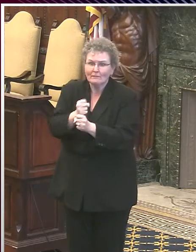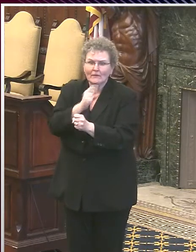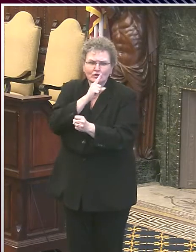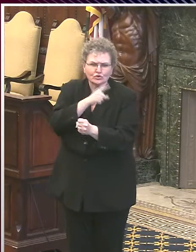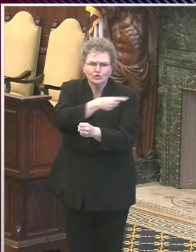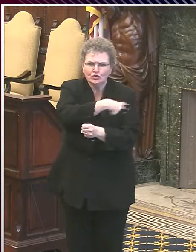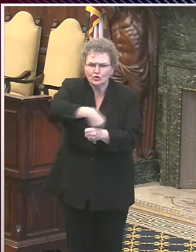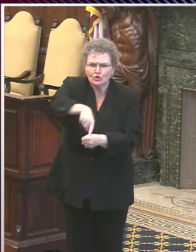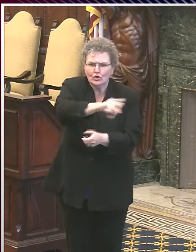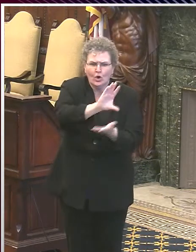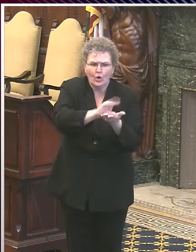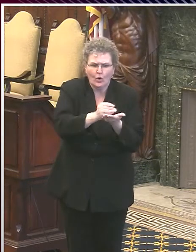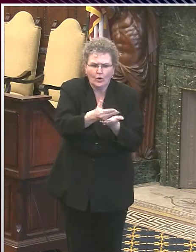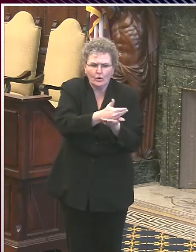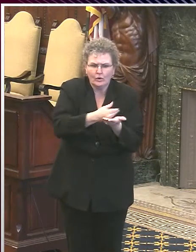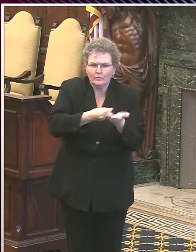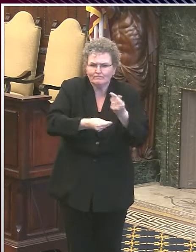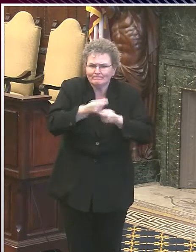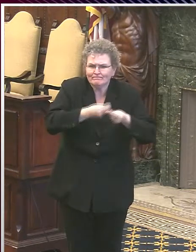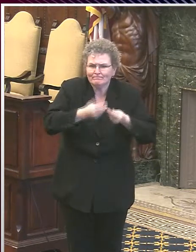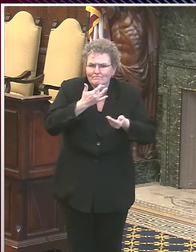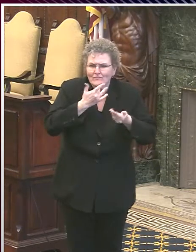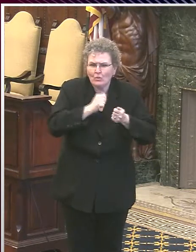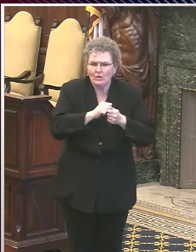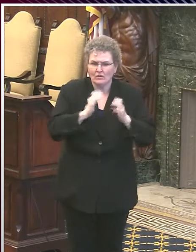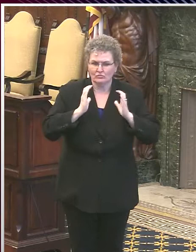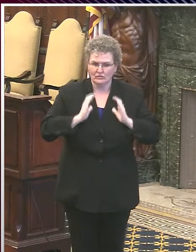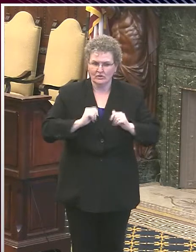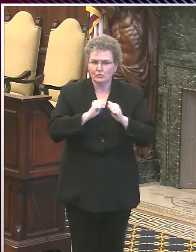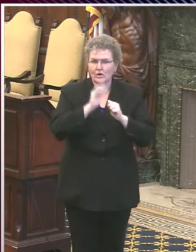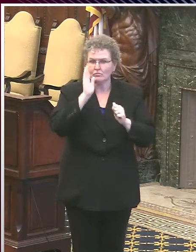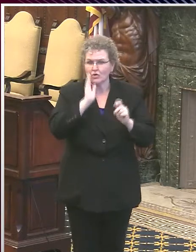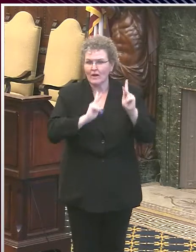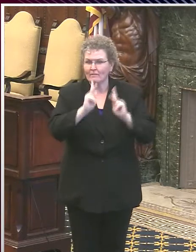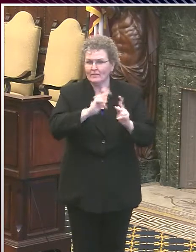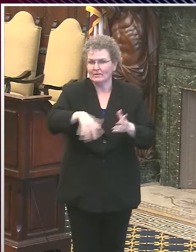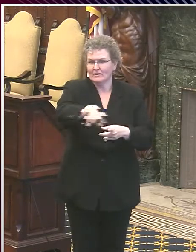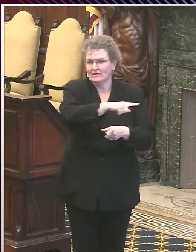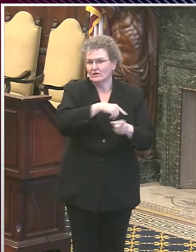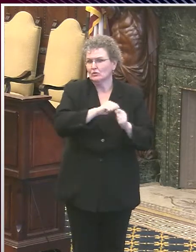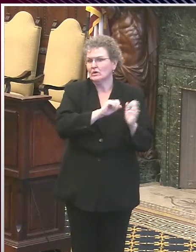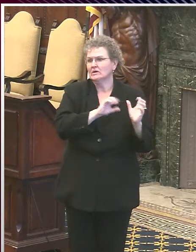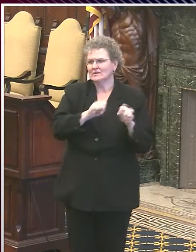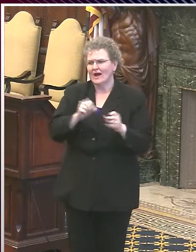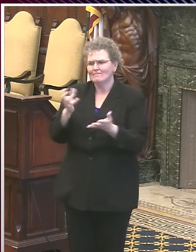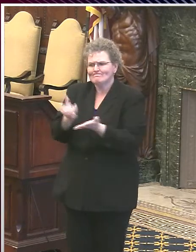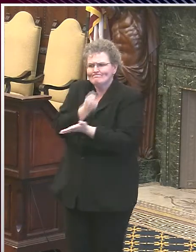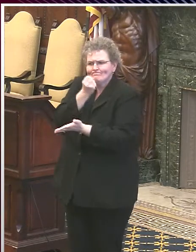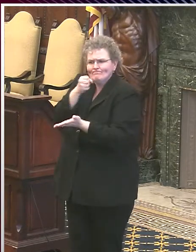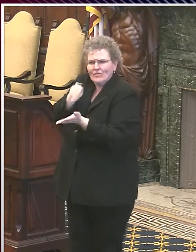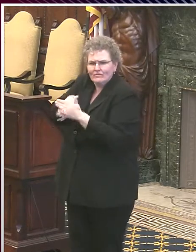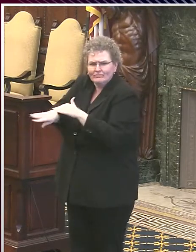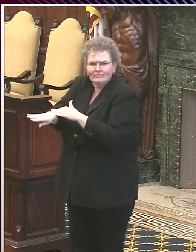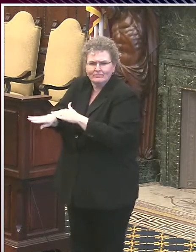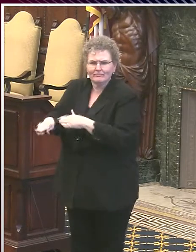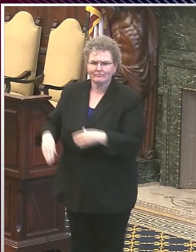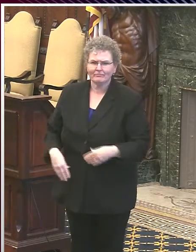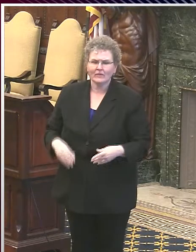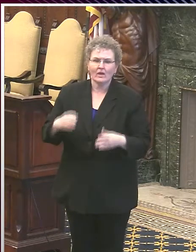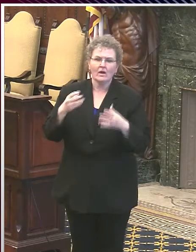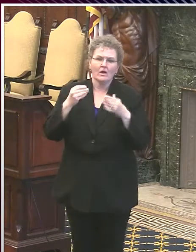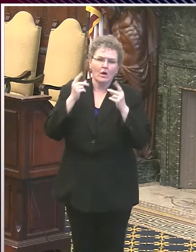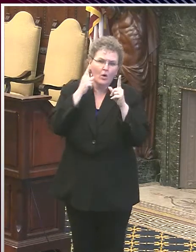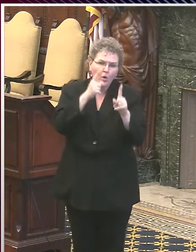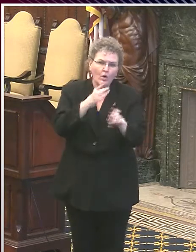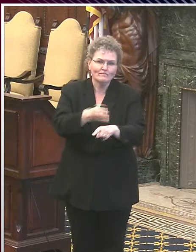residents, particularly Black and Brown residents, can be part of this vital opportunity. And in turn, this will enhance our efforts towards